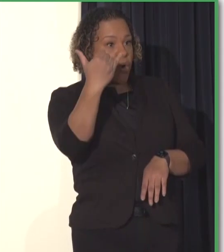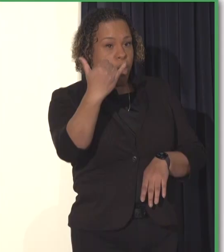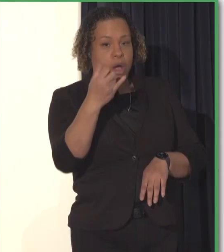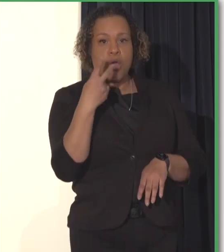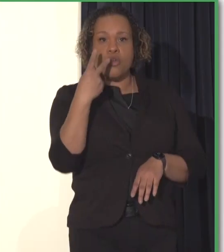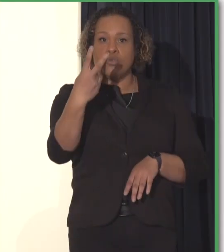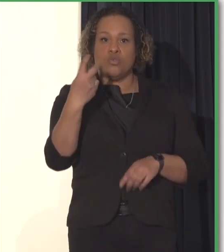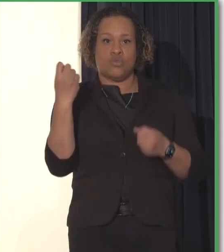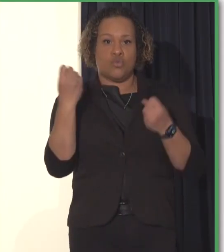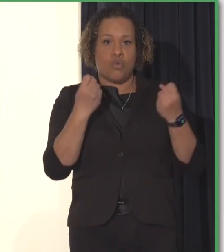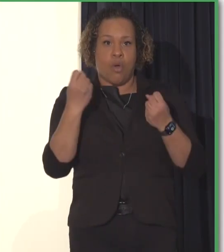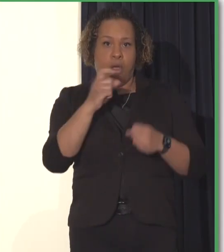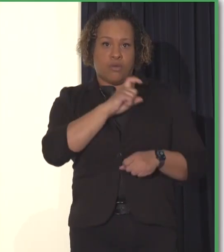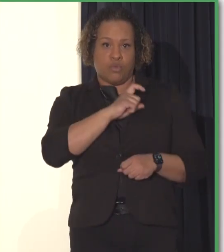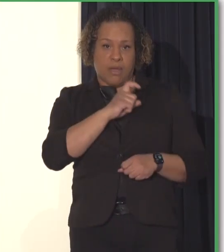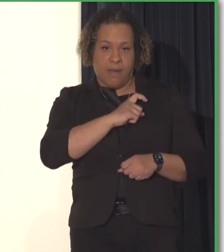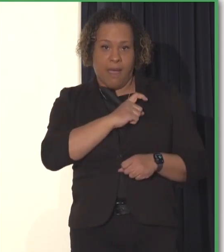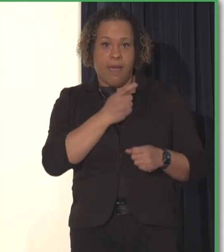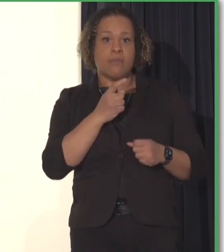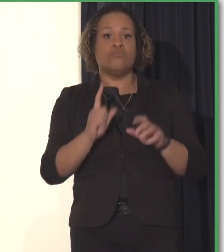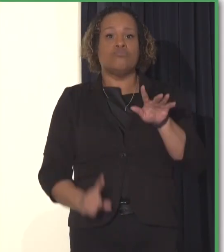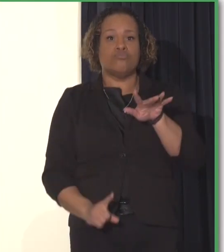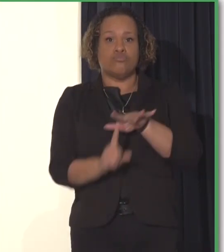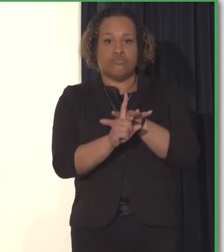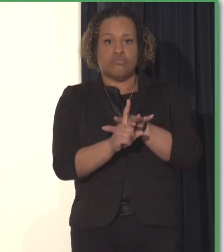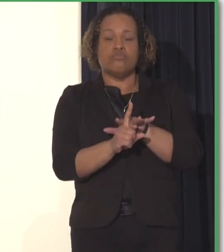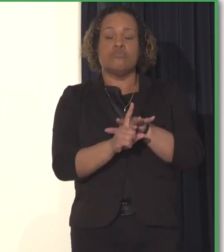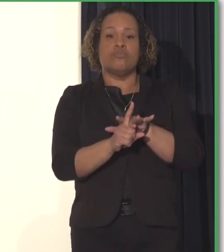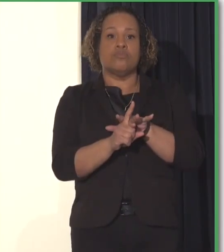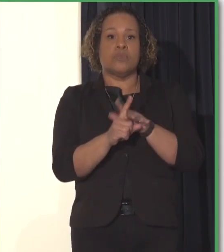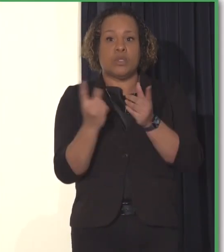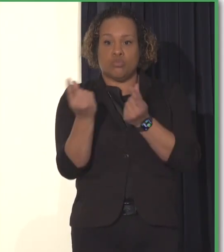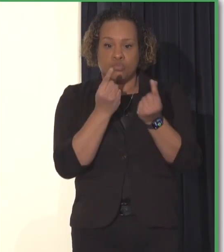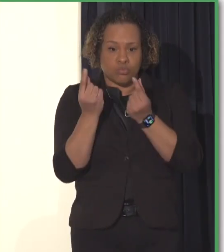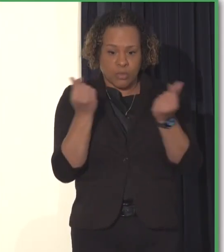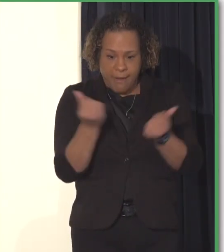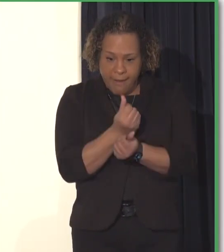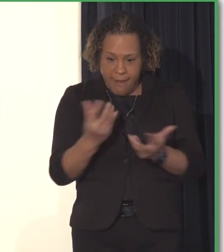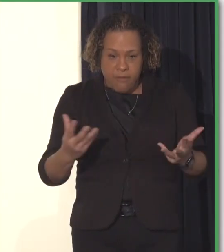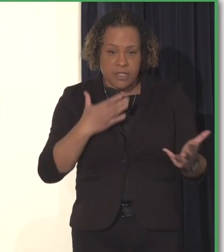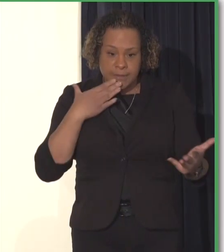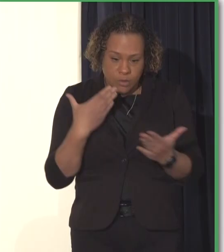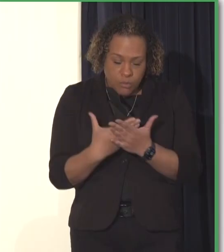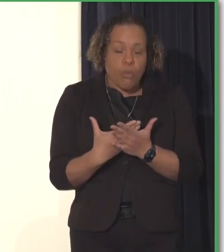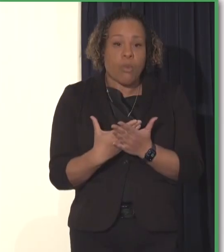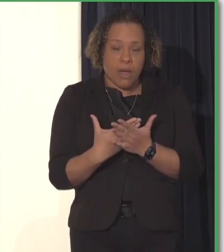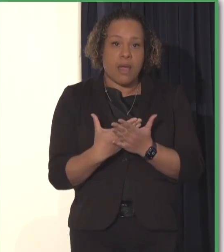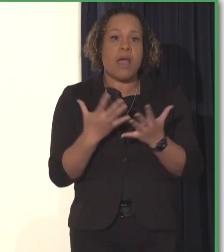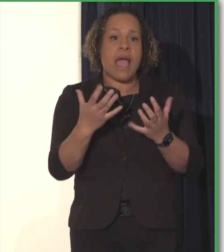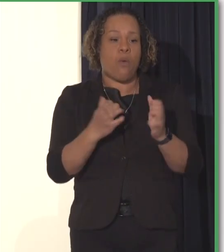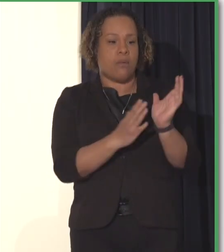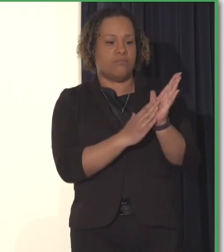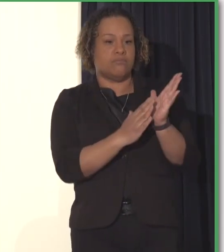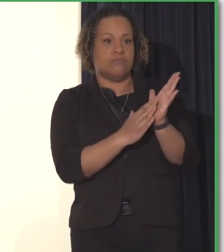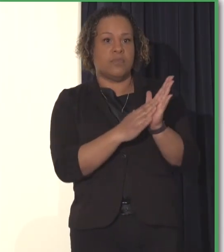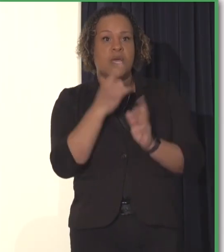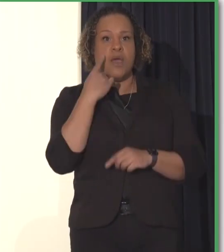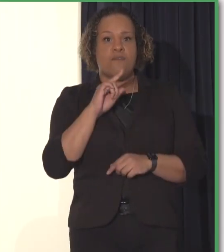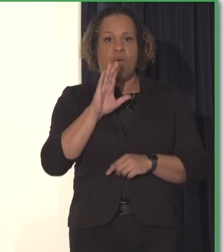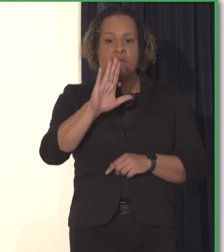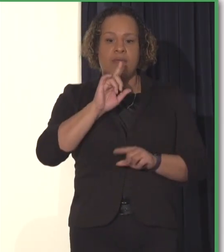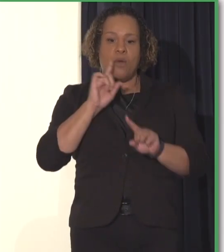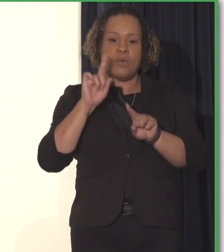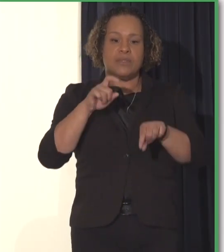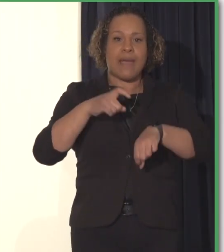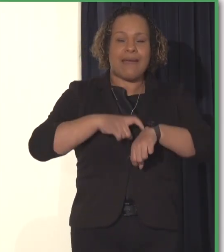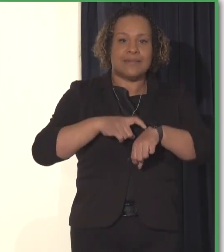very thorough. So I just want to give accolades to them for the response time and the courteous conversation